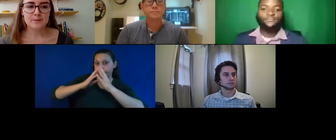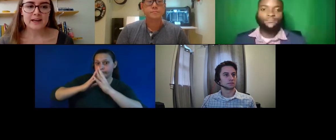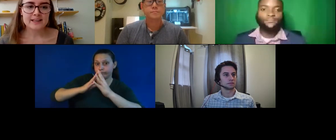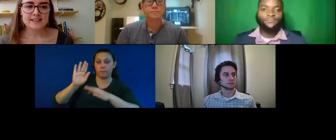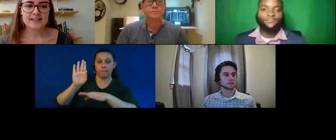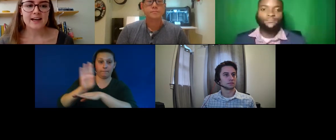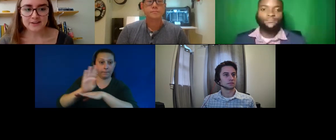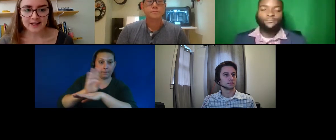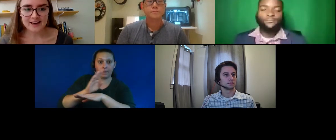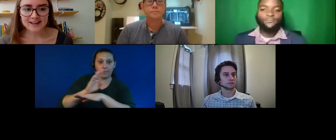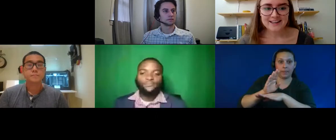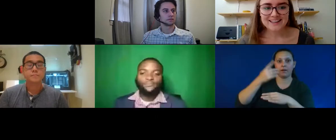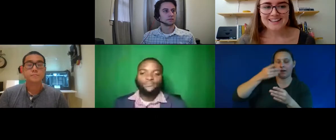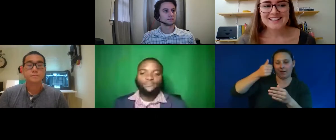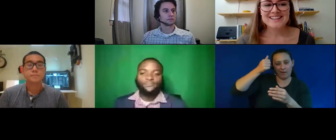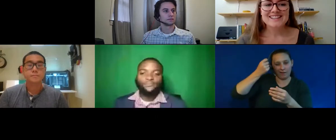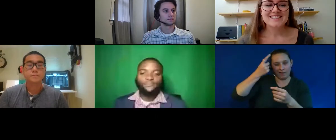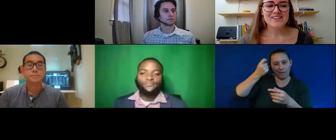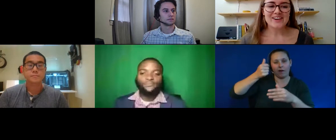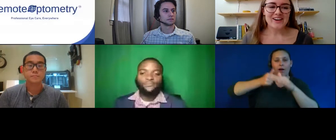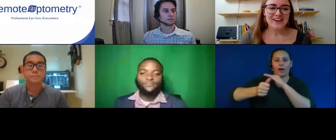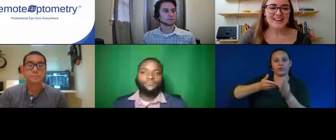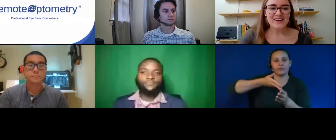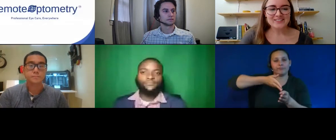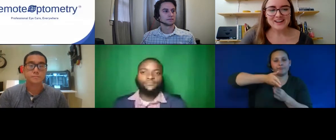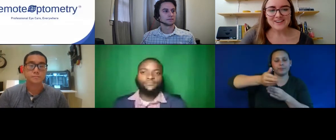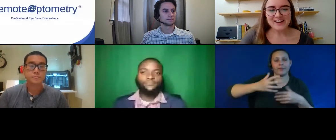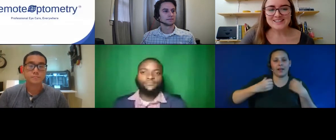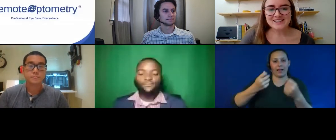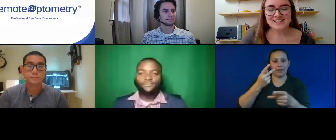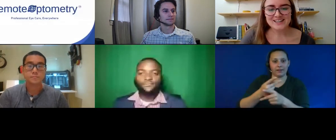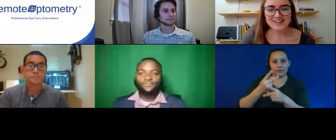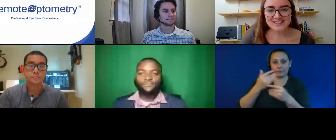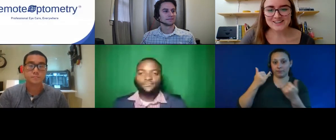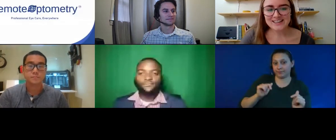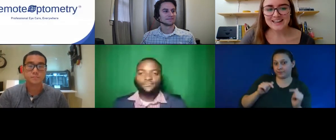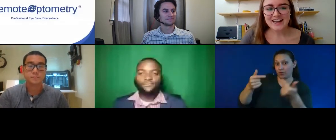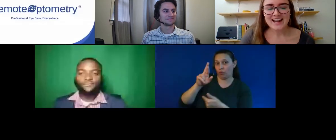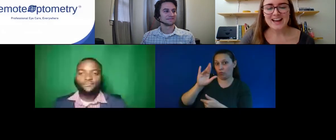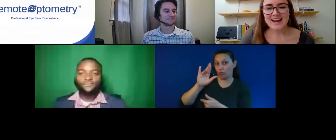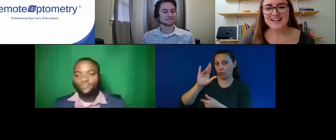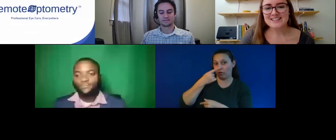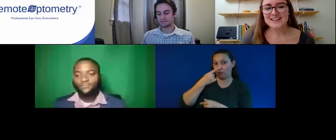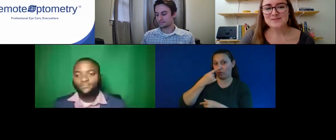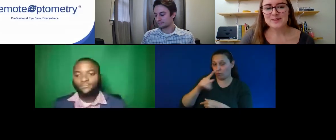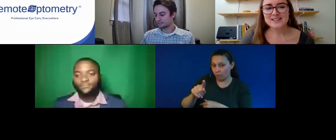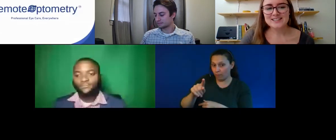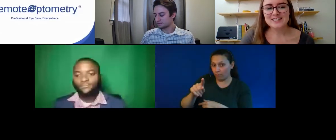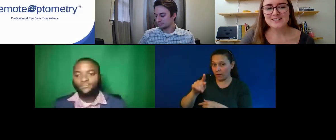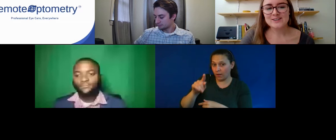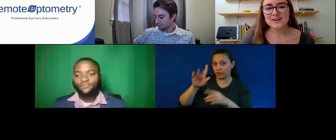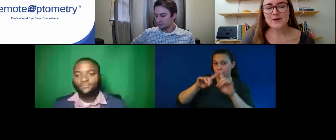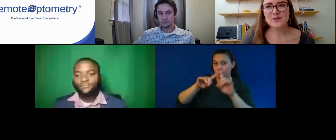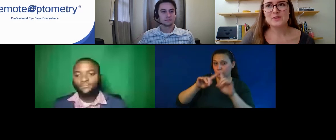to unmet needs in healthcare. So yeah, I'll invite Ryan to share his screen and pitch